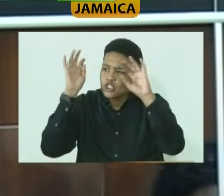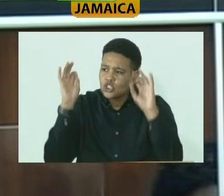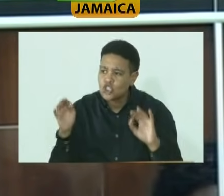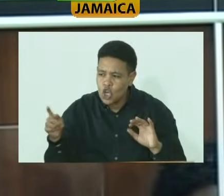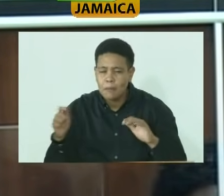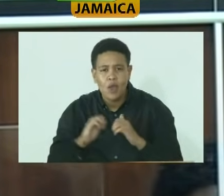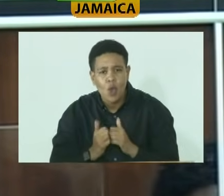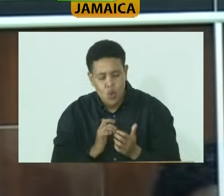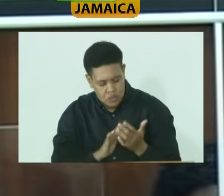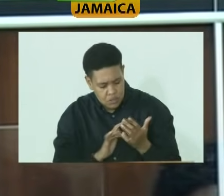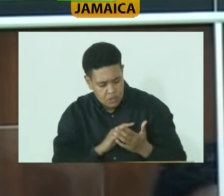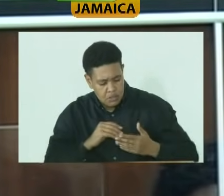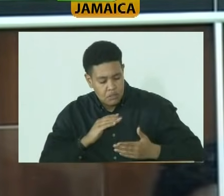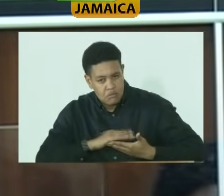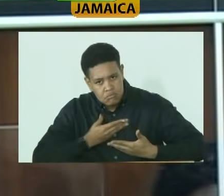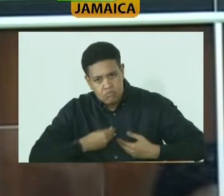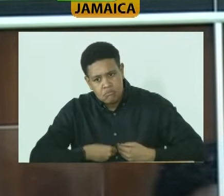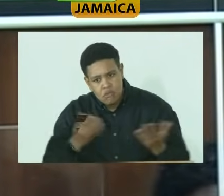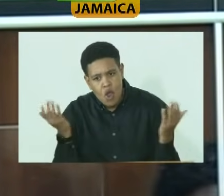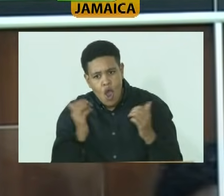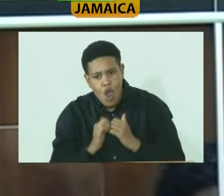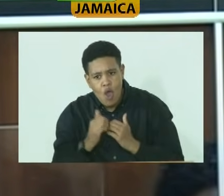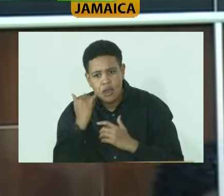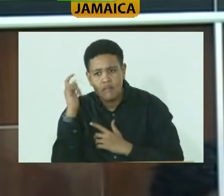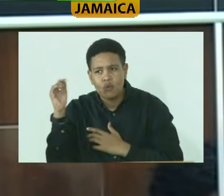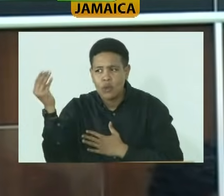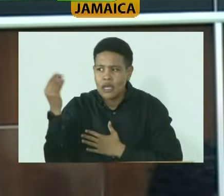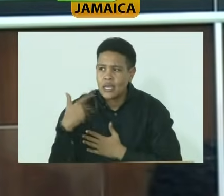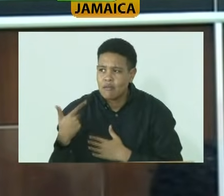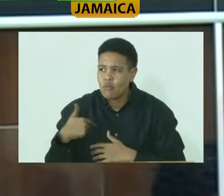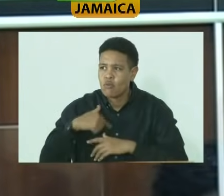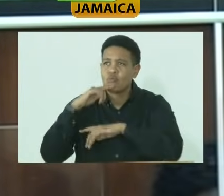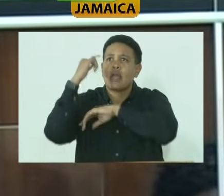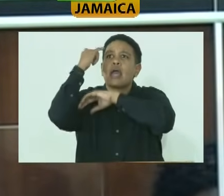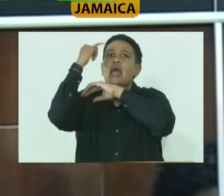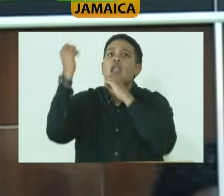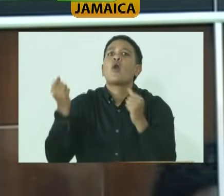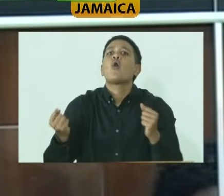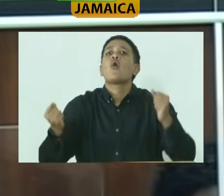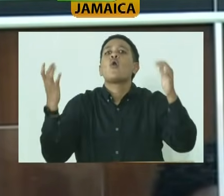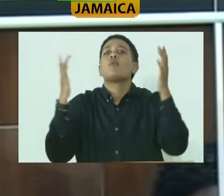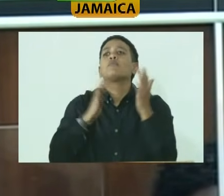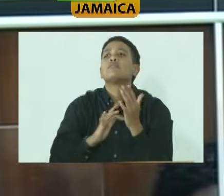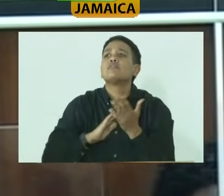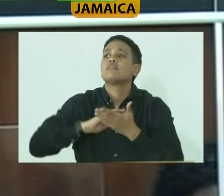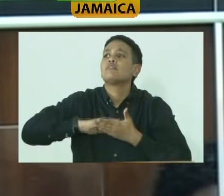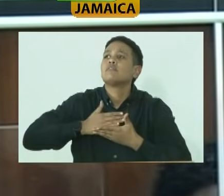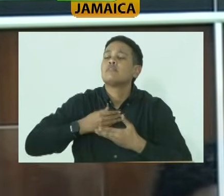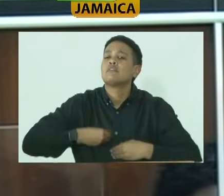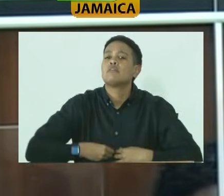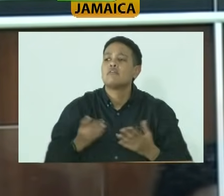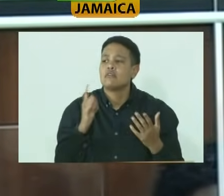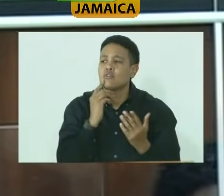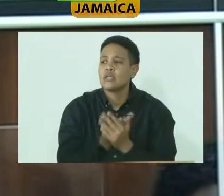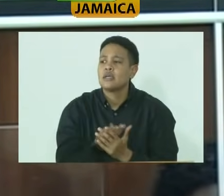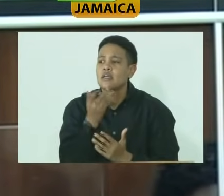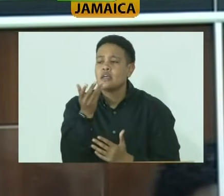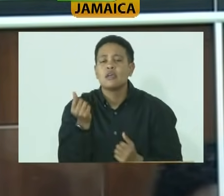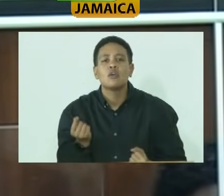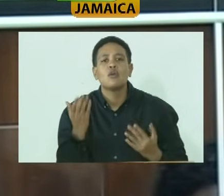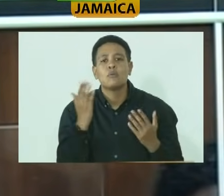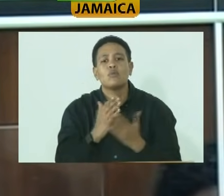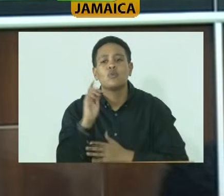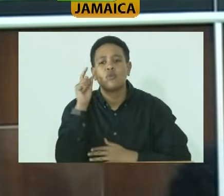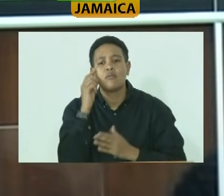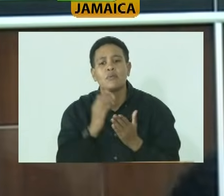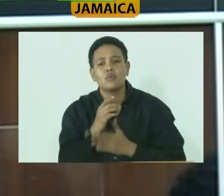the devices are distributed? And if you could give us an idea of how many devices have been procured by the government